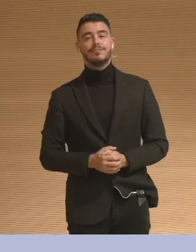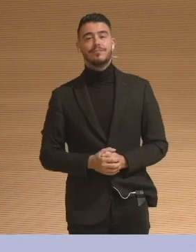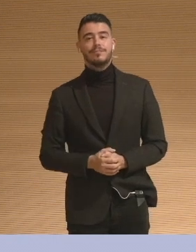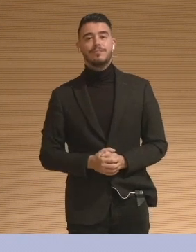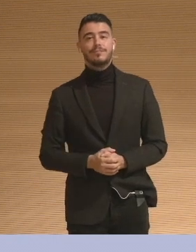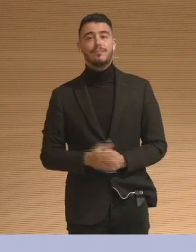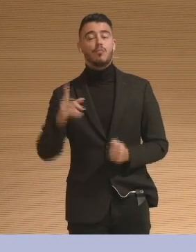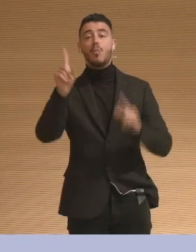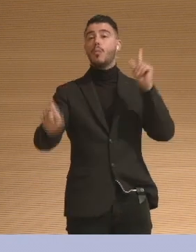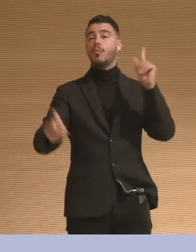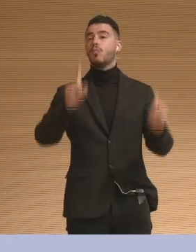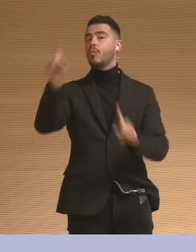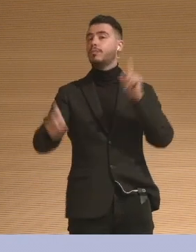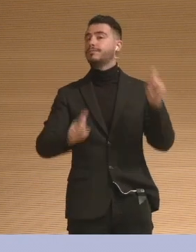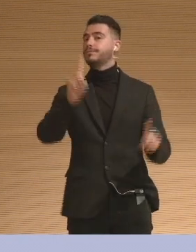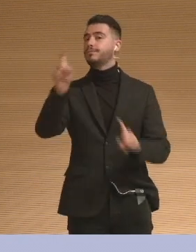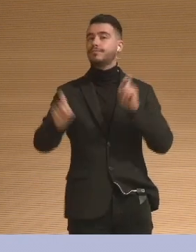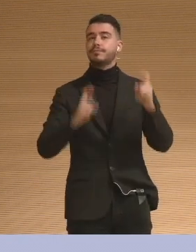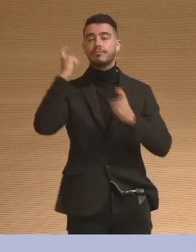any questions for Karen?